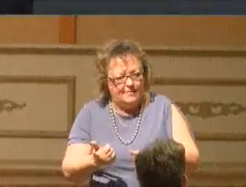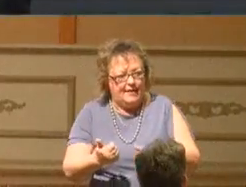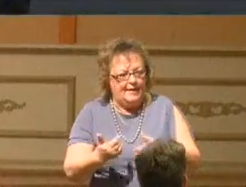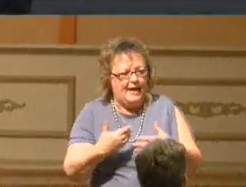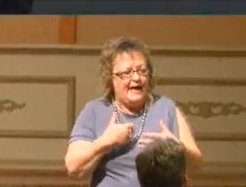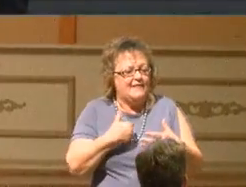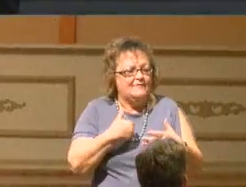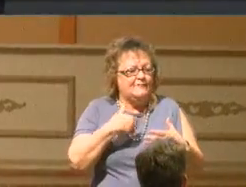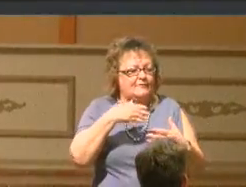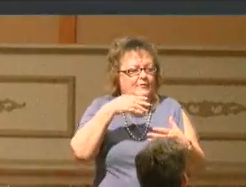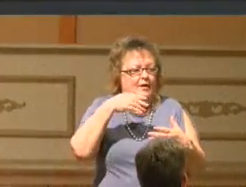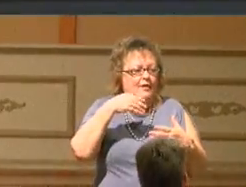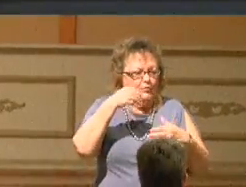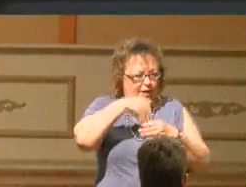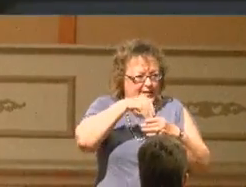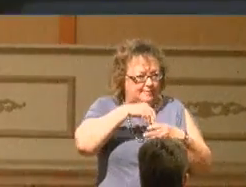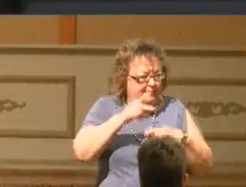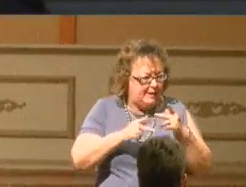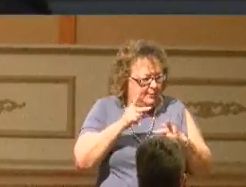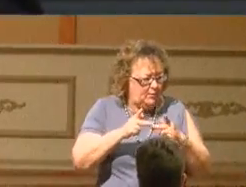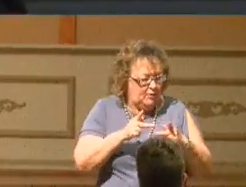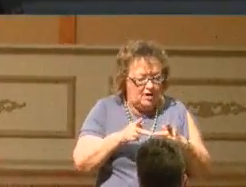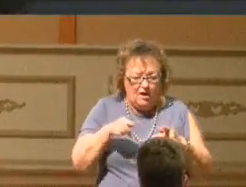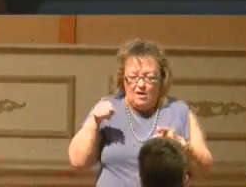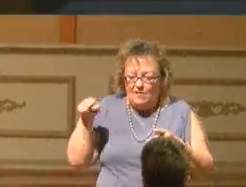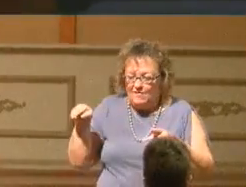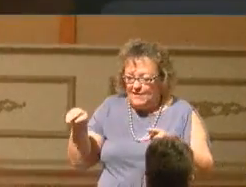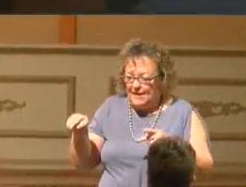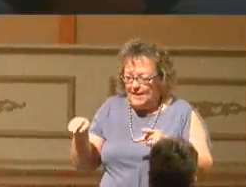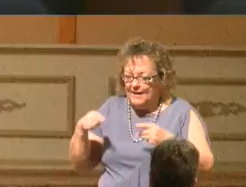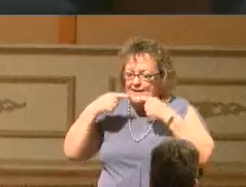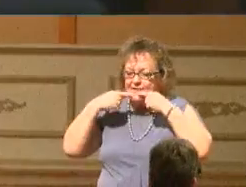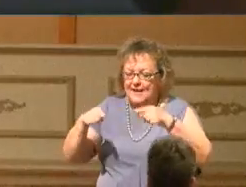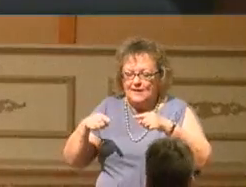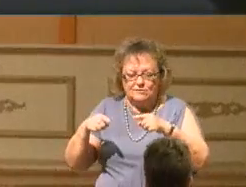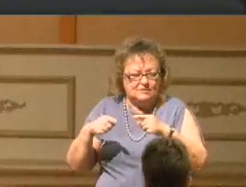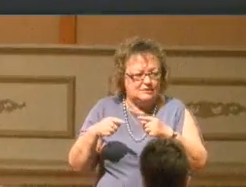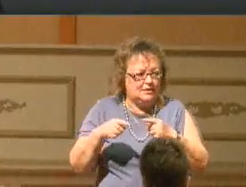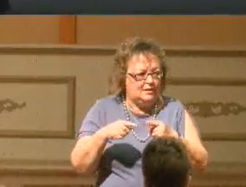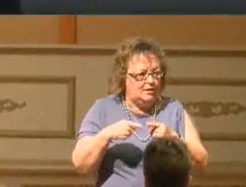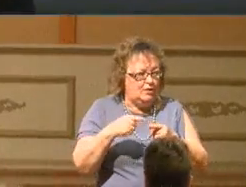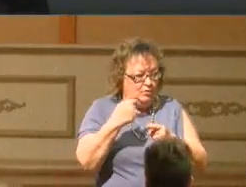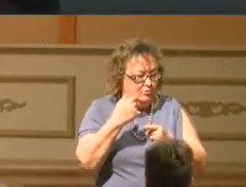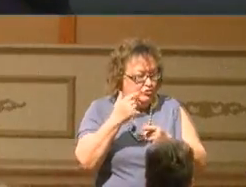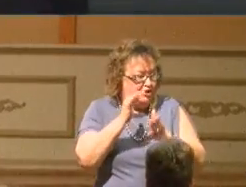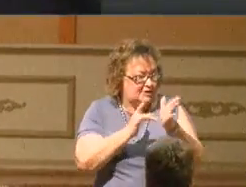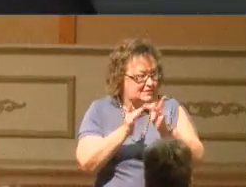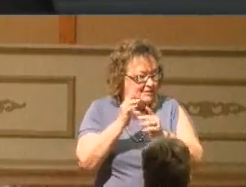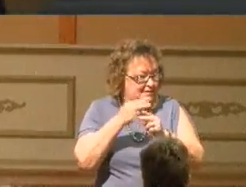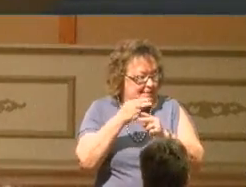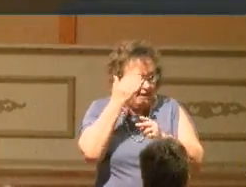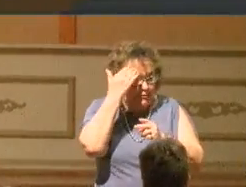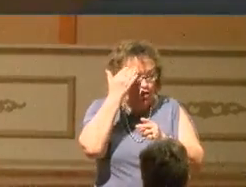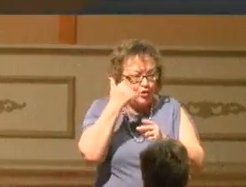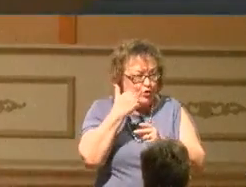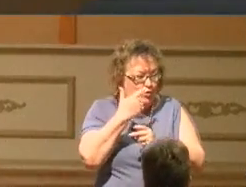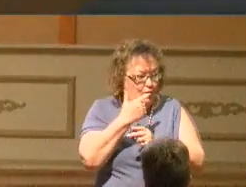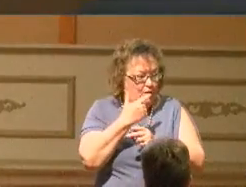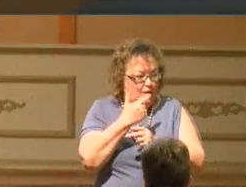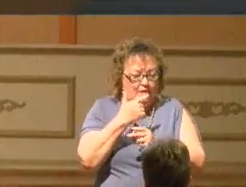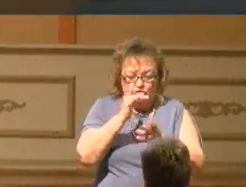people, you might see how that they announced who he was. They knew who he was. Over and